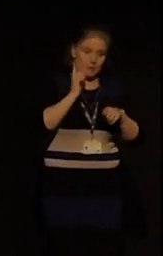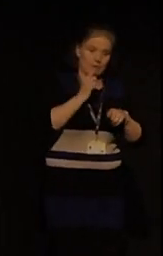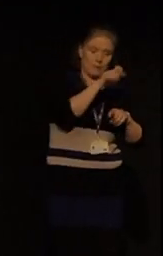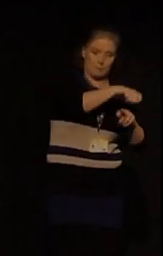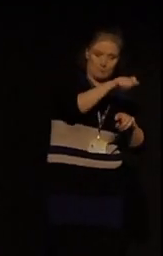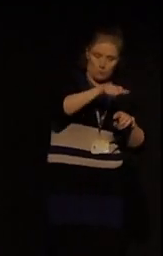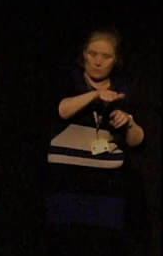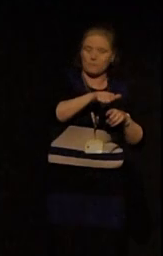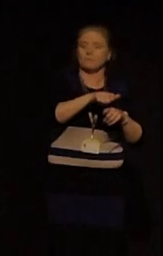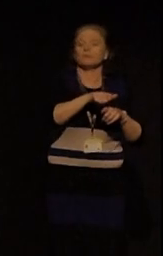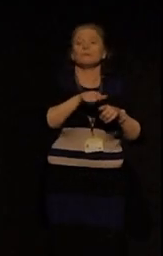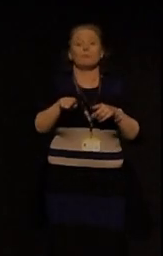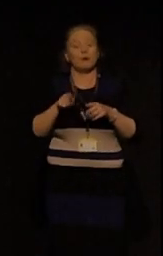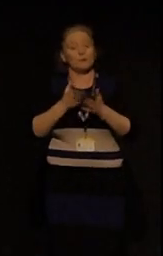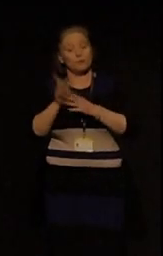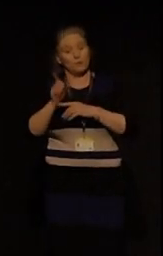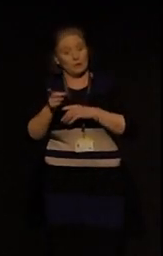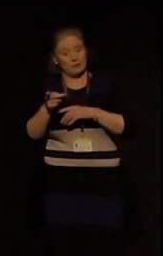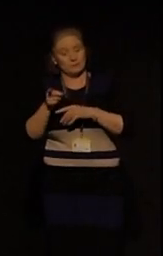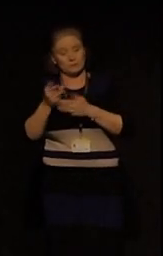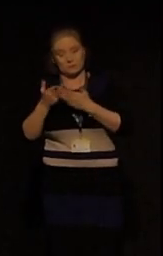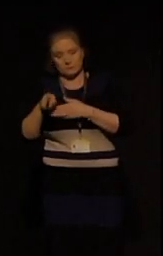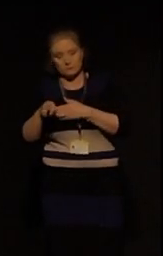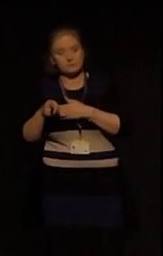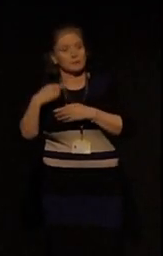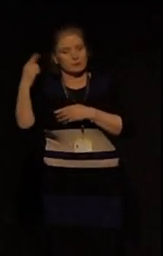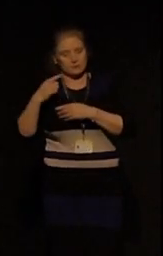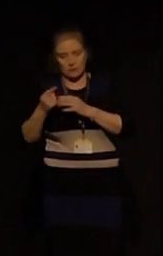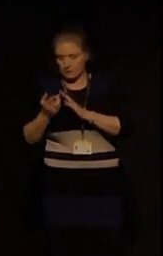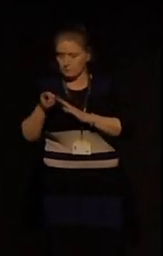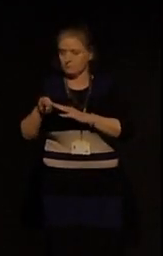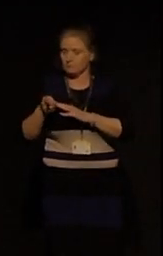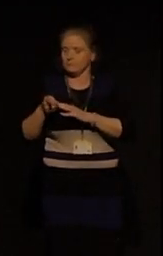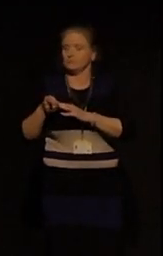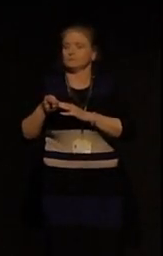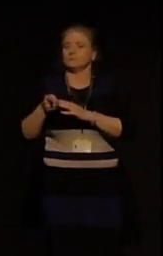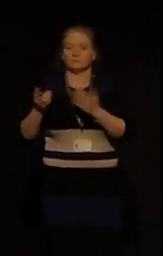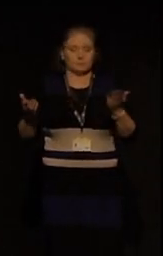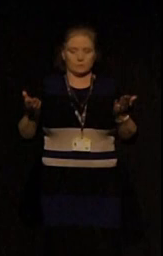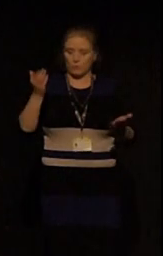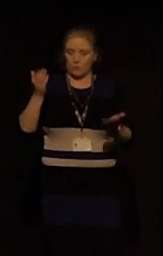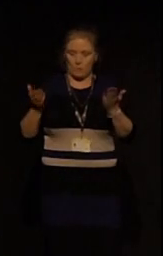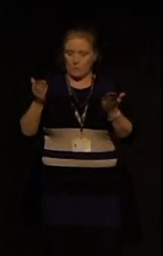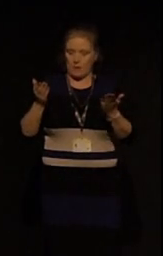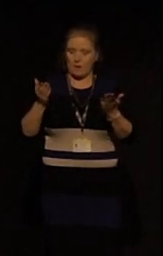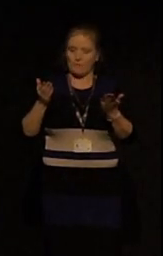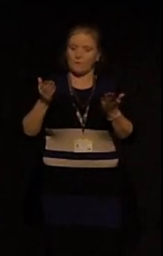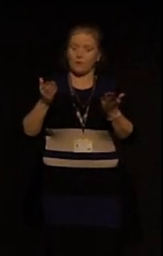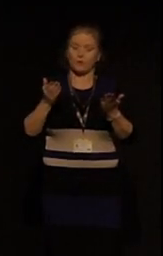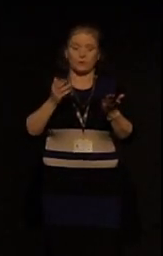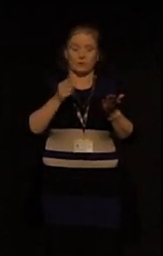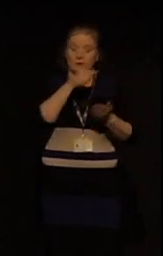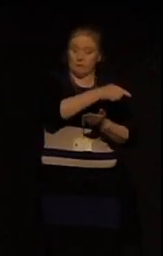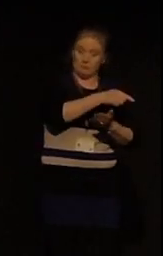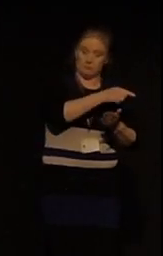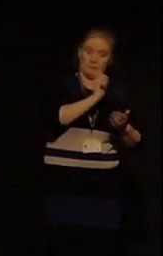subjects. What we found is that when we played this sound and we compared it to the activity in the normal